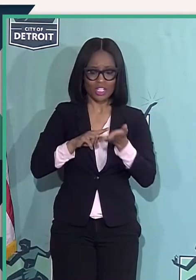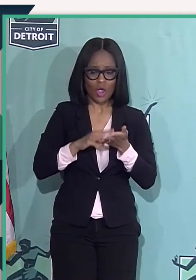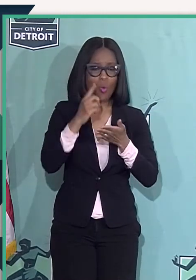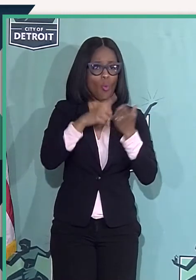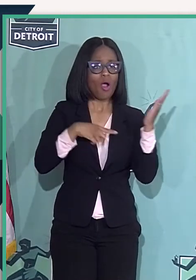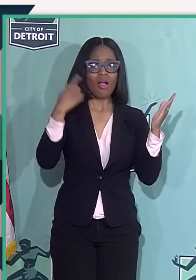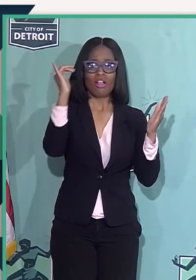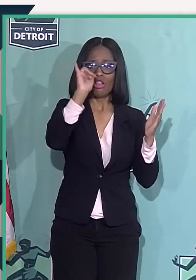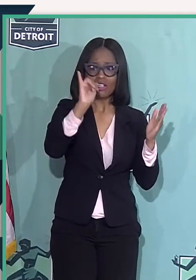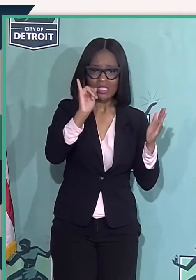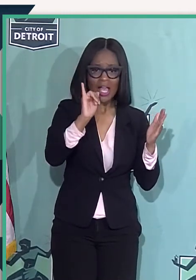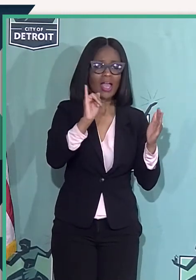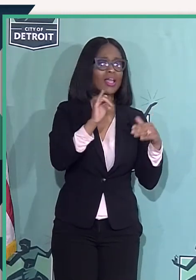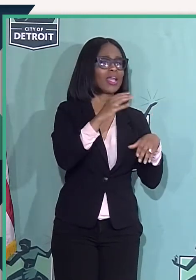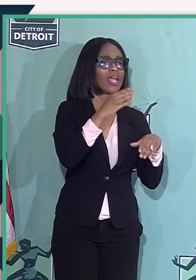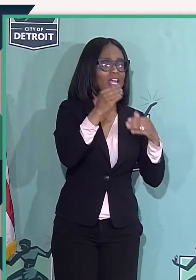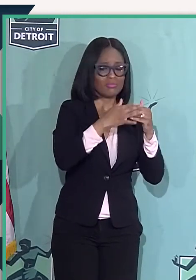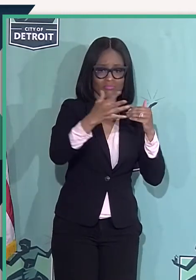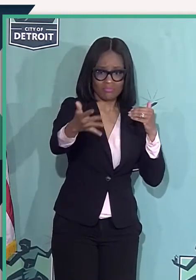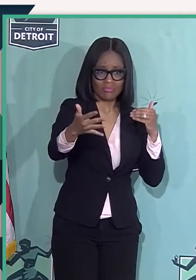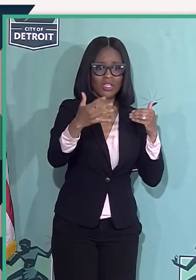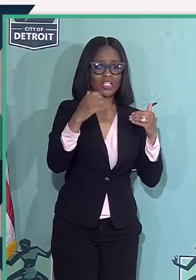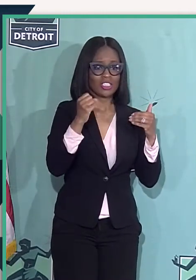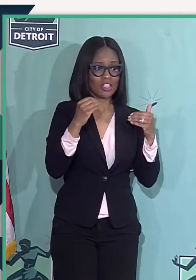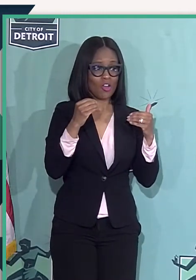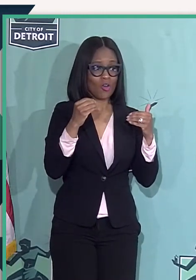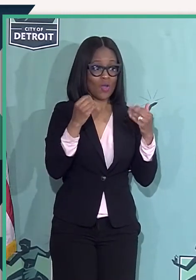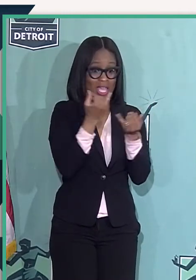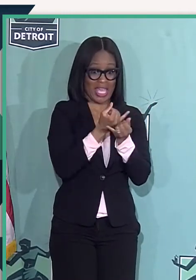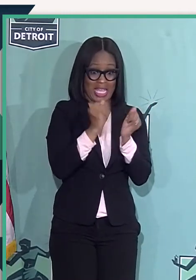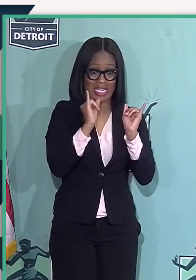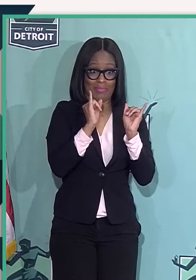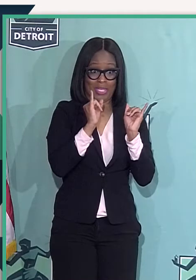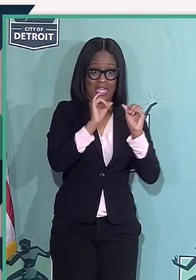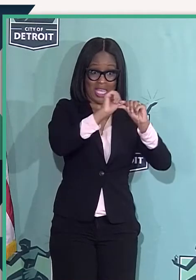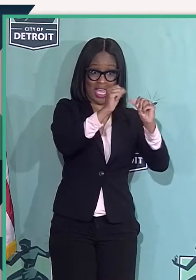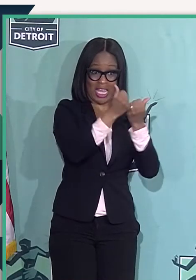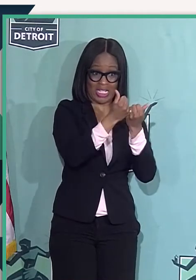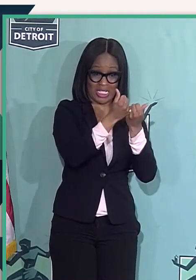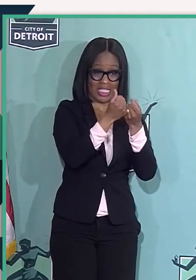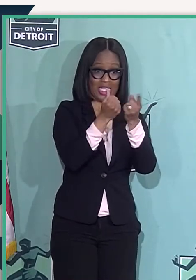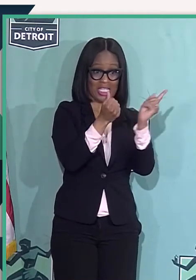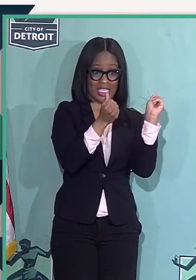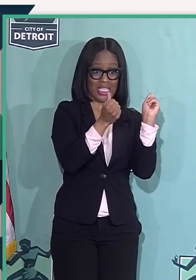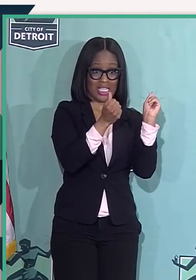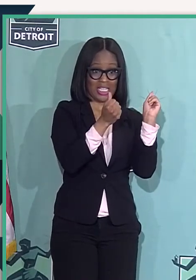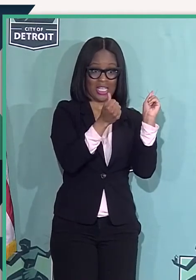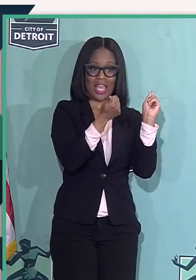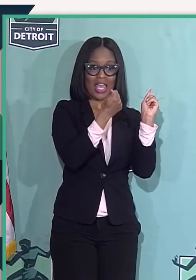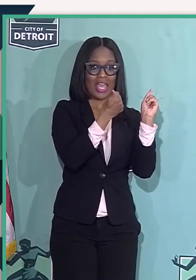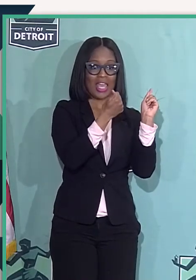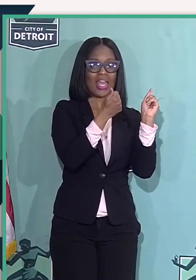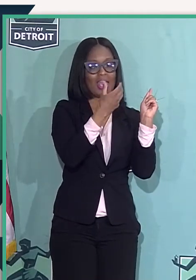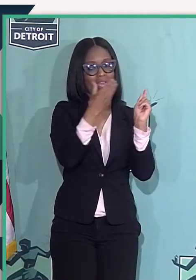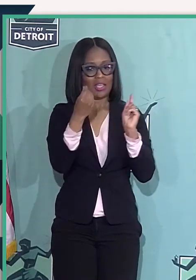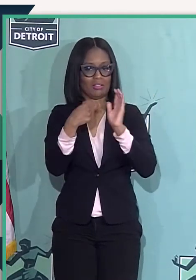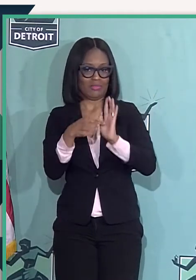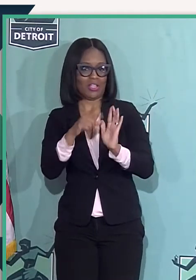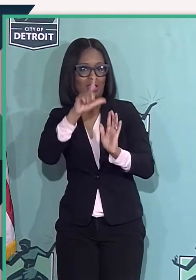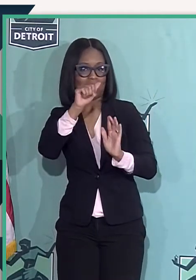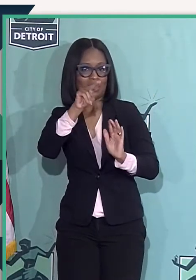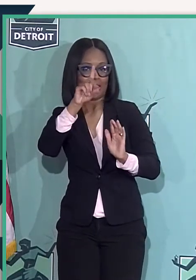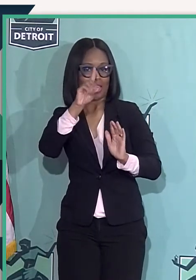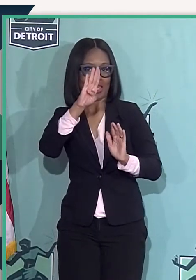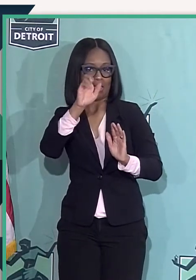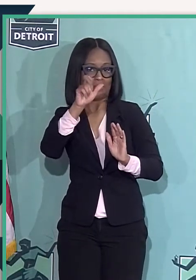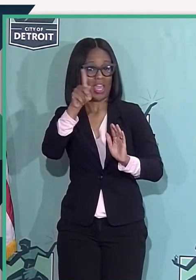looks like and what it looks like currently and going forward. With independent agencies, in example, the land bank, they have taken a cut as